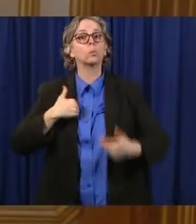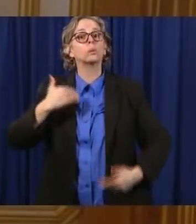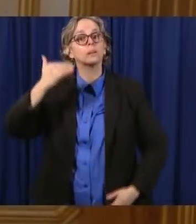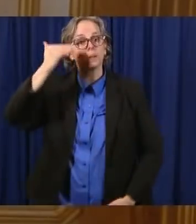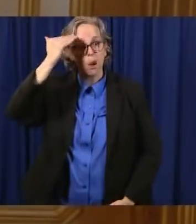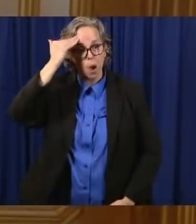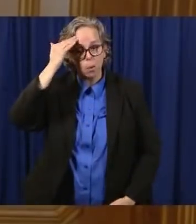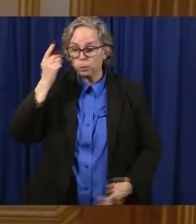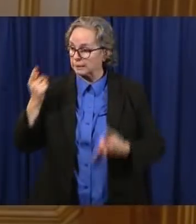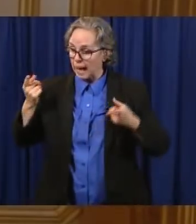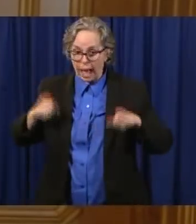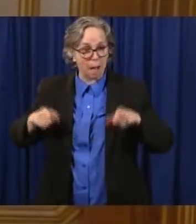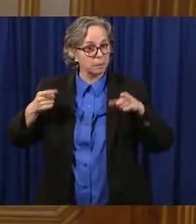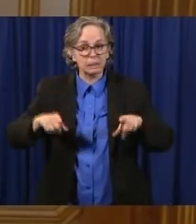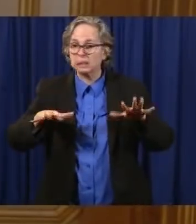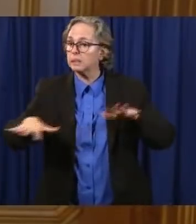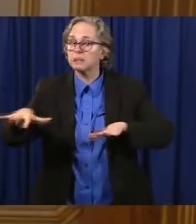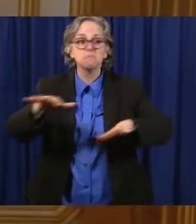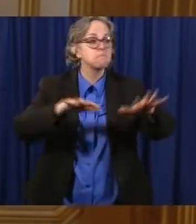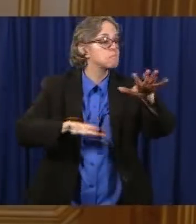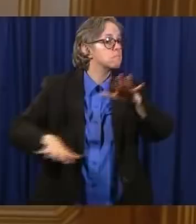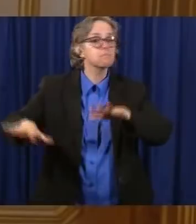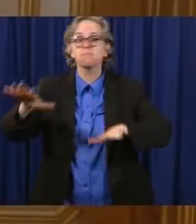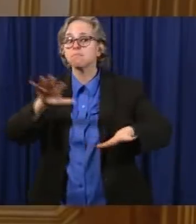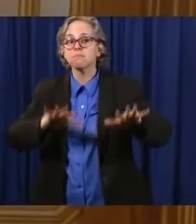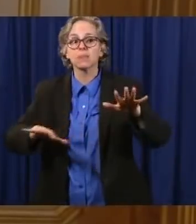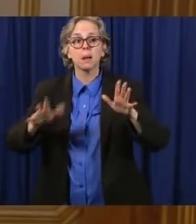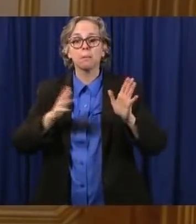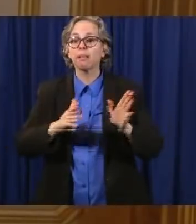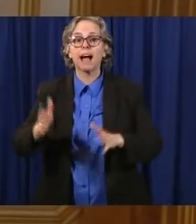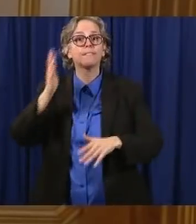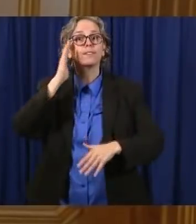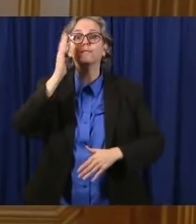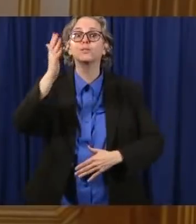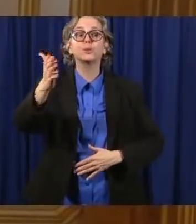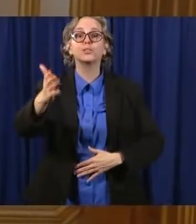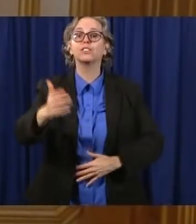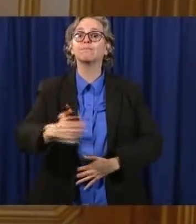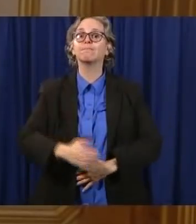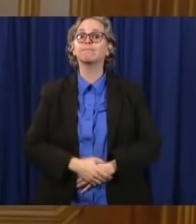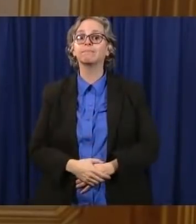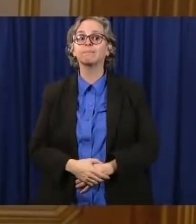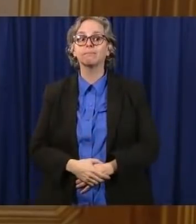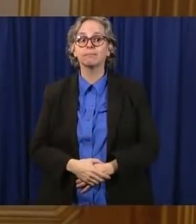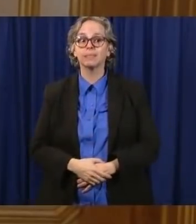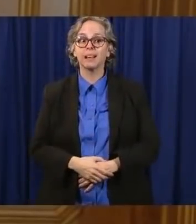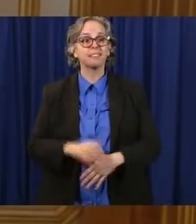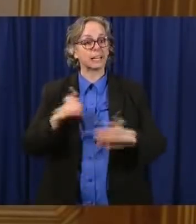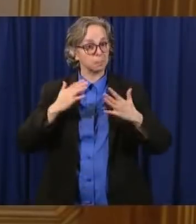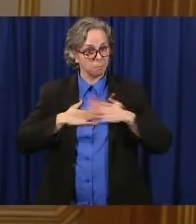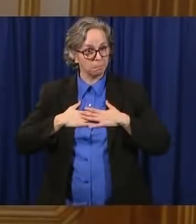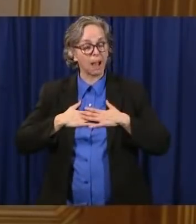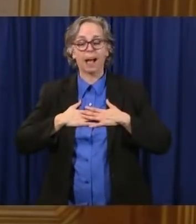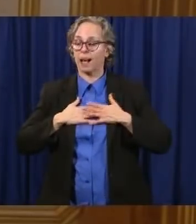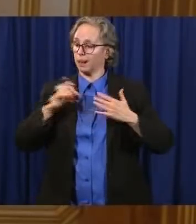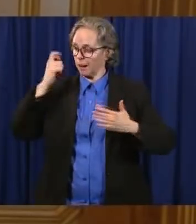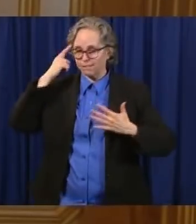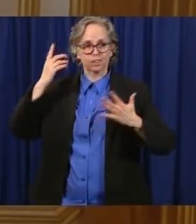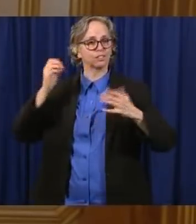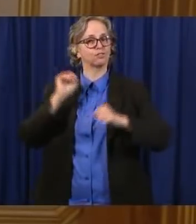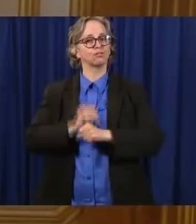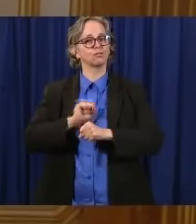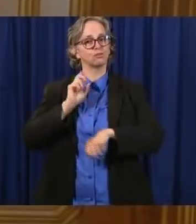do and to plan for the future. Part of the job of the governor is always to plan for the future and to think down the